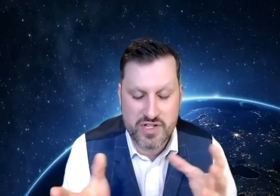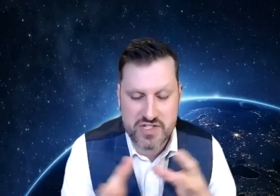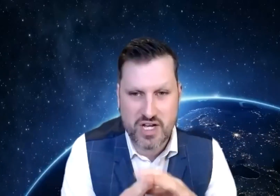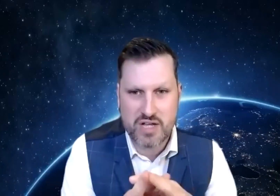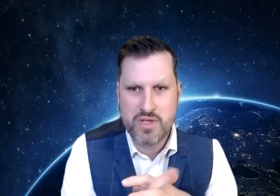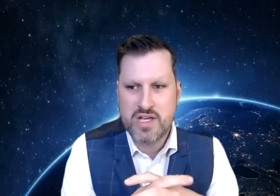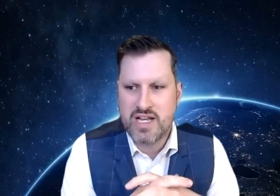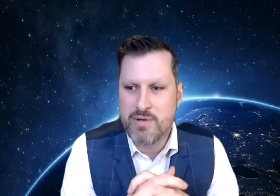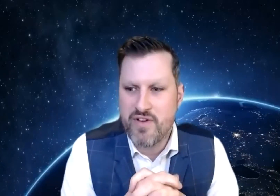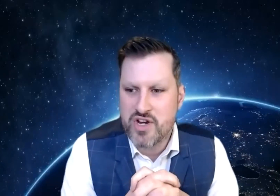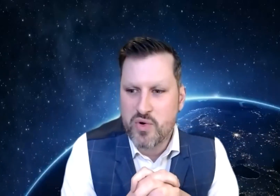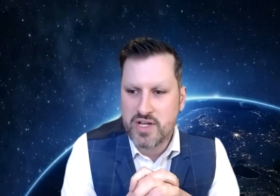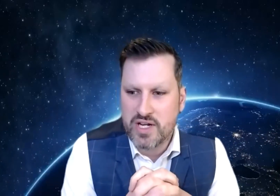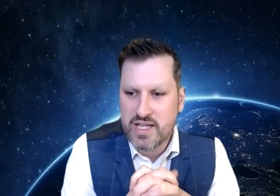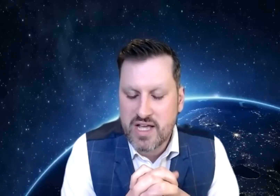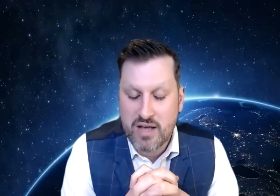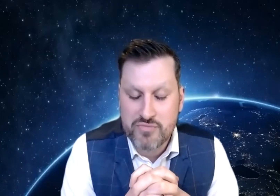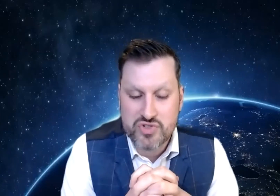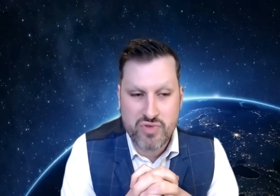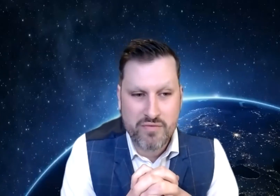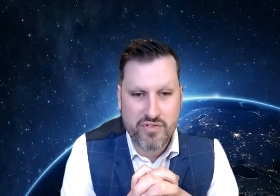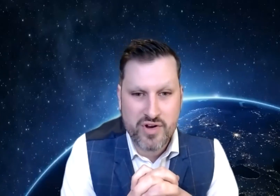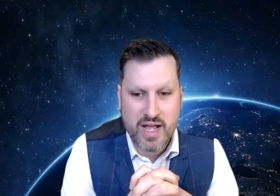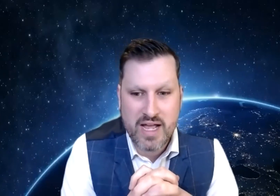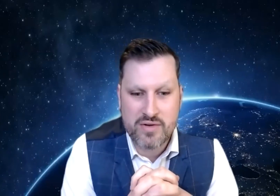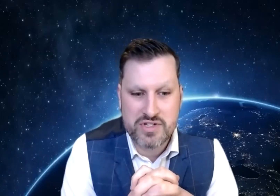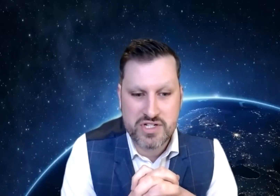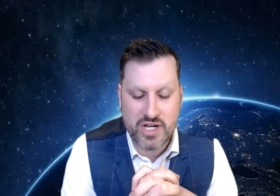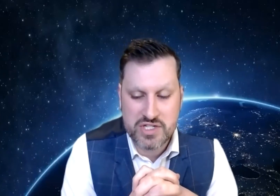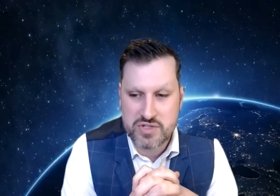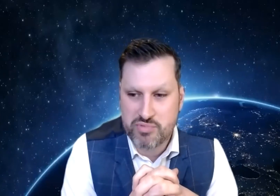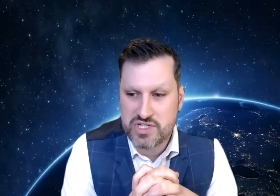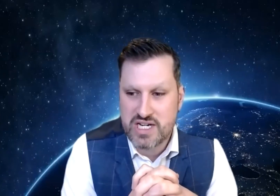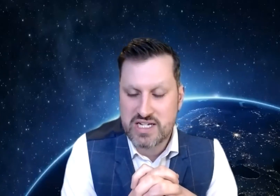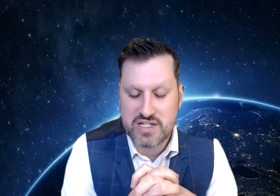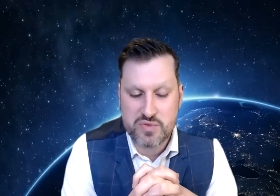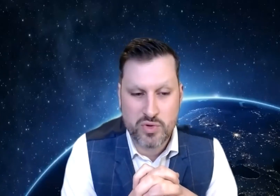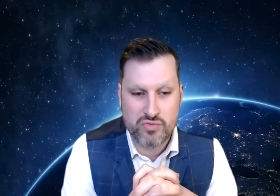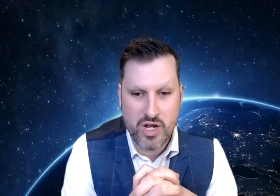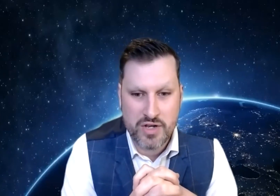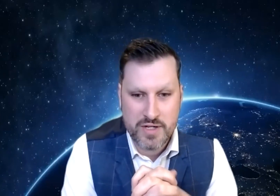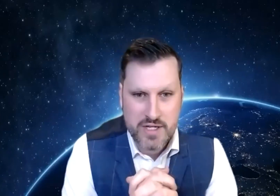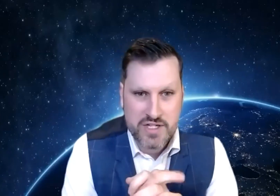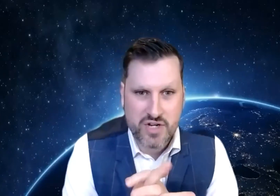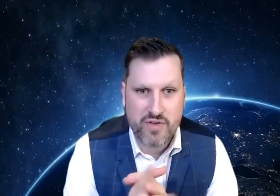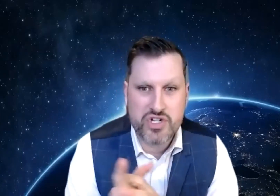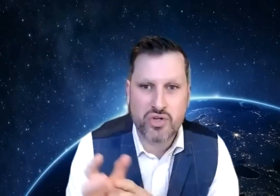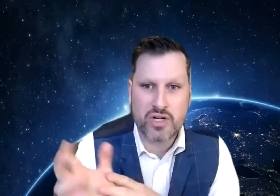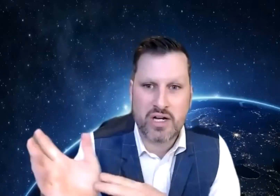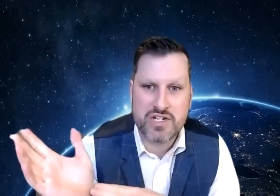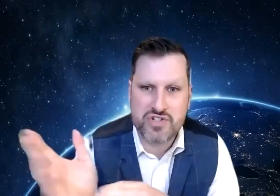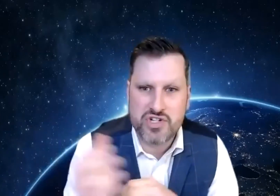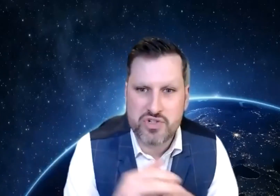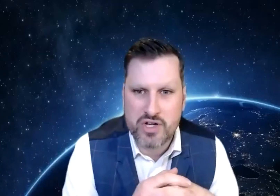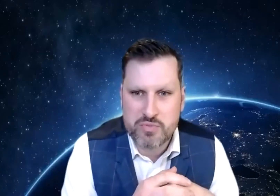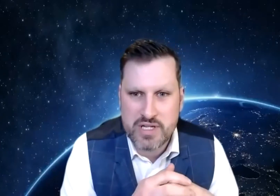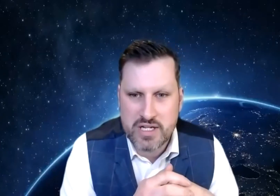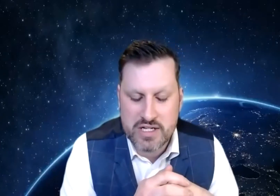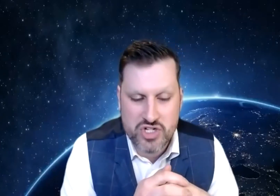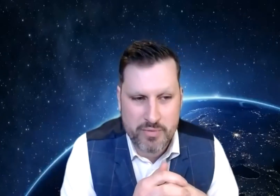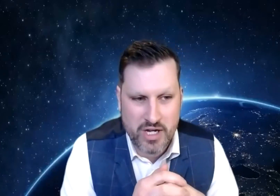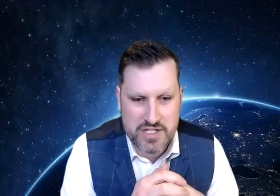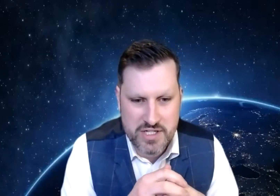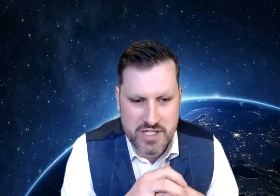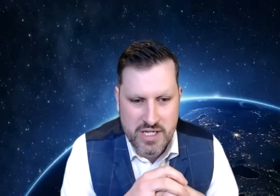the first time, let me very quickly just run through how tonight's proceedings will run. So very shortly, I'll introduce you to our